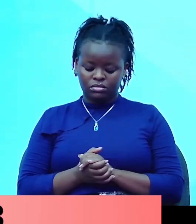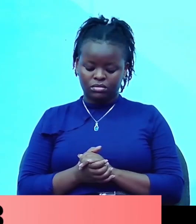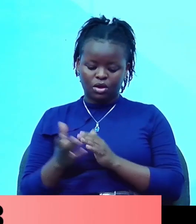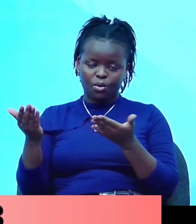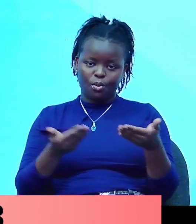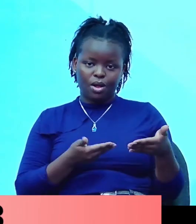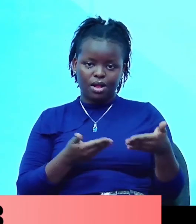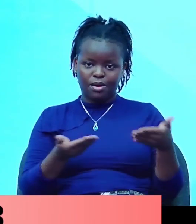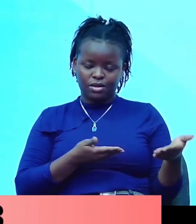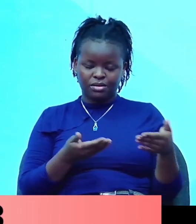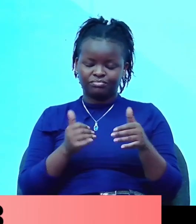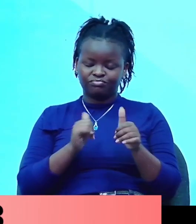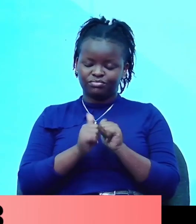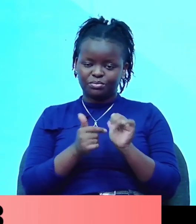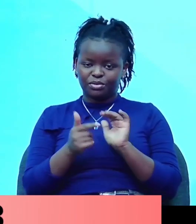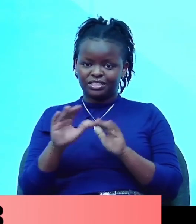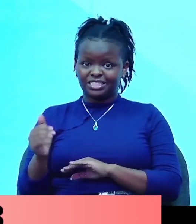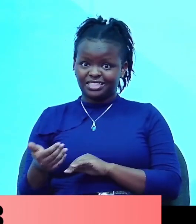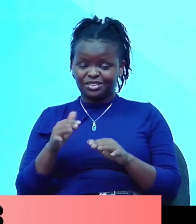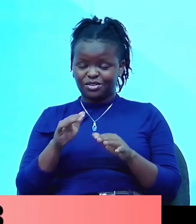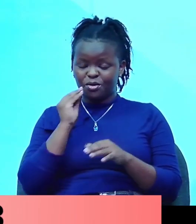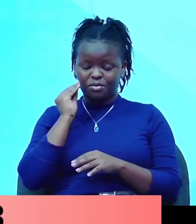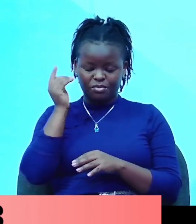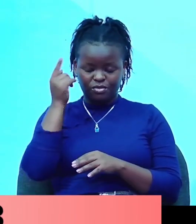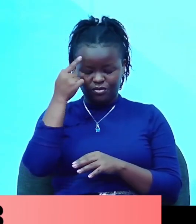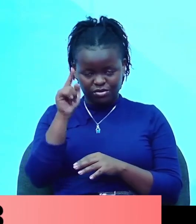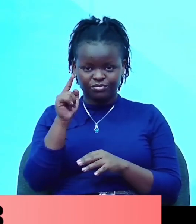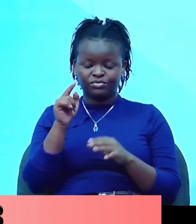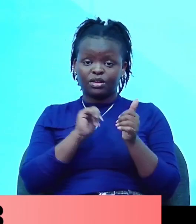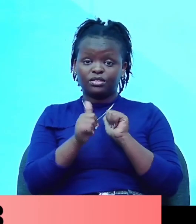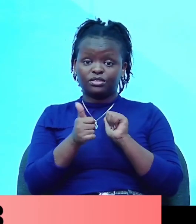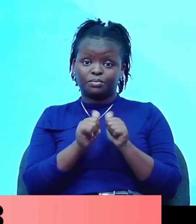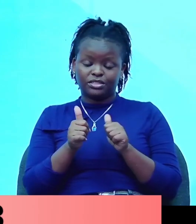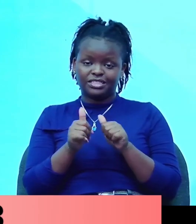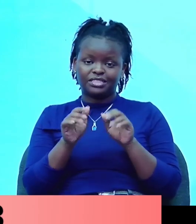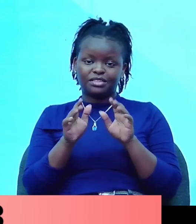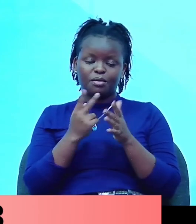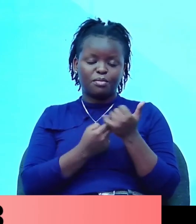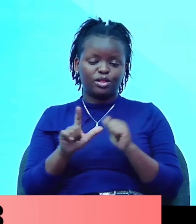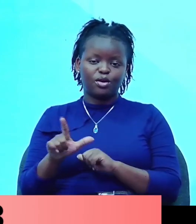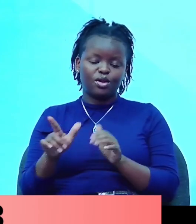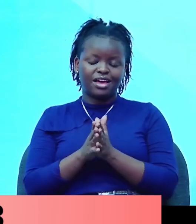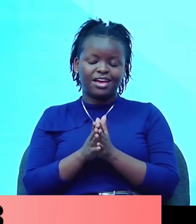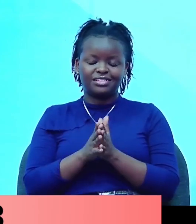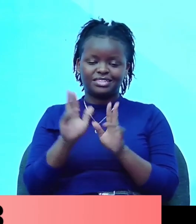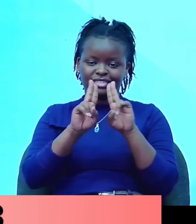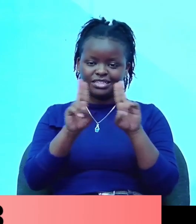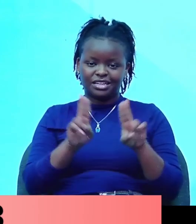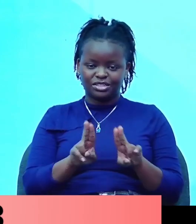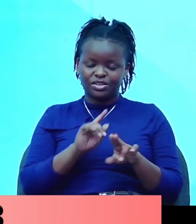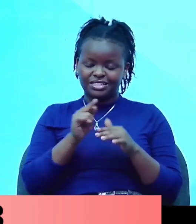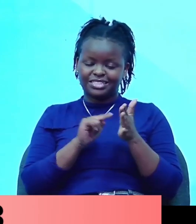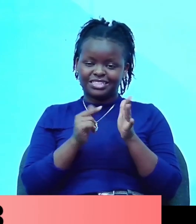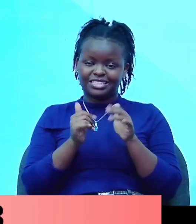is a Sports City, your home of sports analysis, so both local and international. My name is Bill Clinton Odhiambo, and this is Science TV's